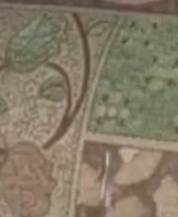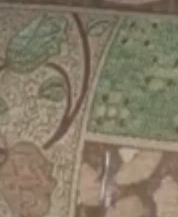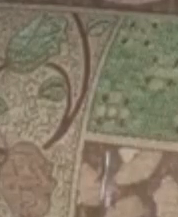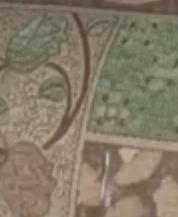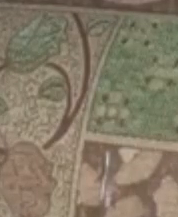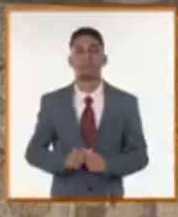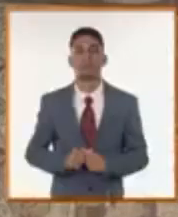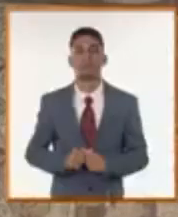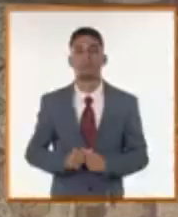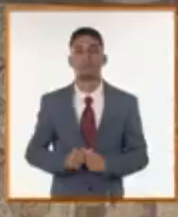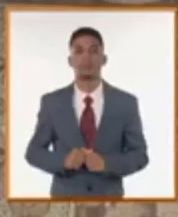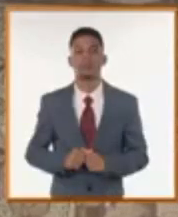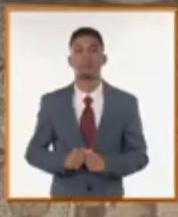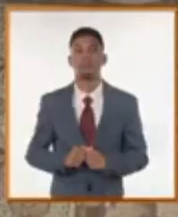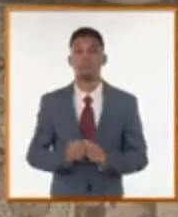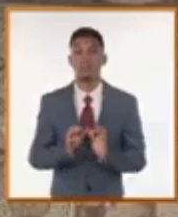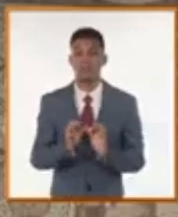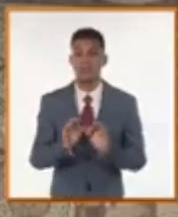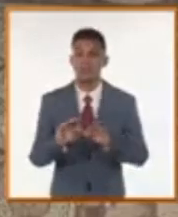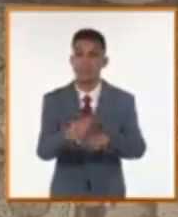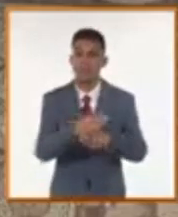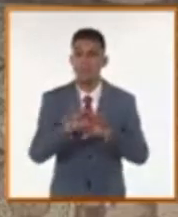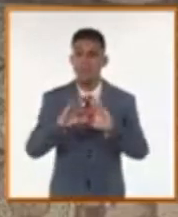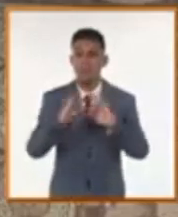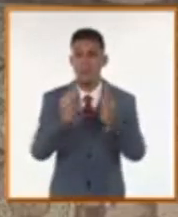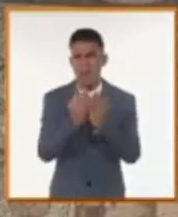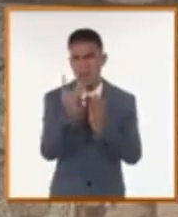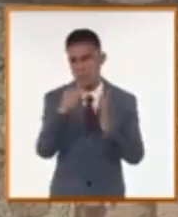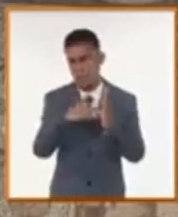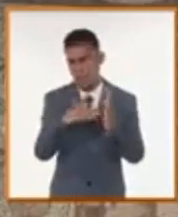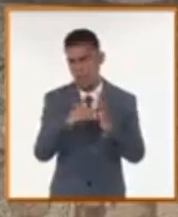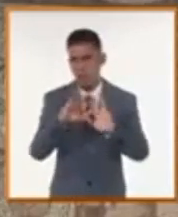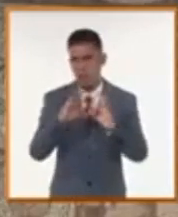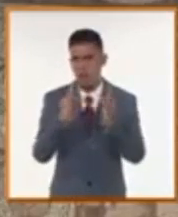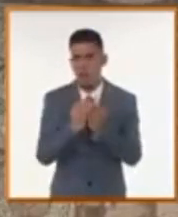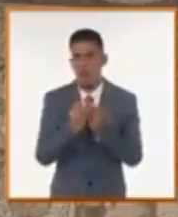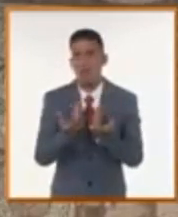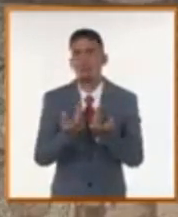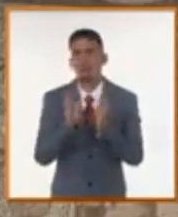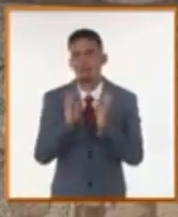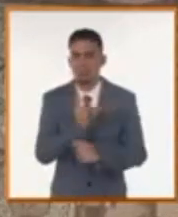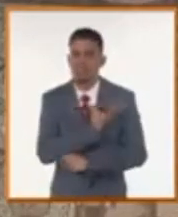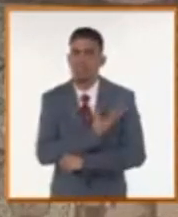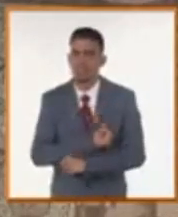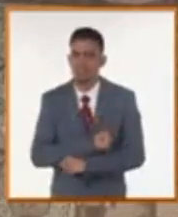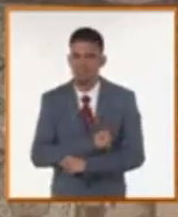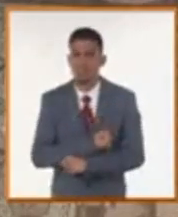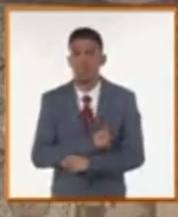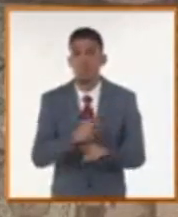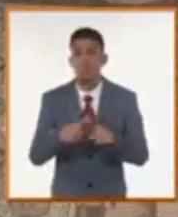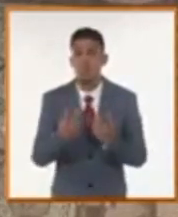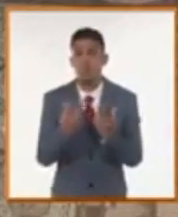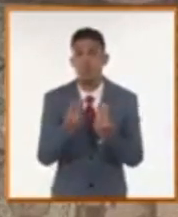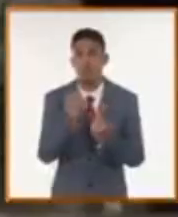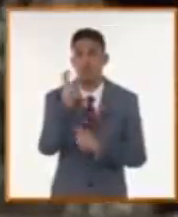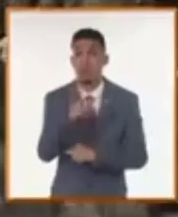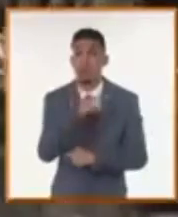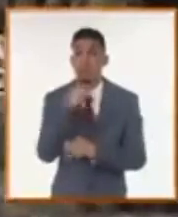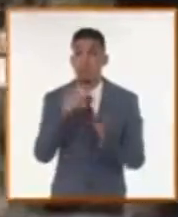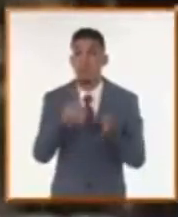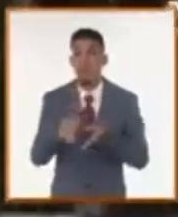soportar la ausencia prolongada de sus seres queridos internacionalistas que estaba en misión en